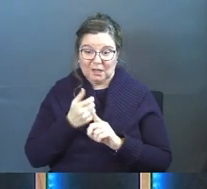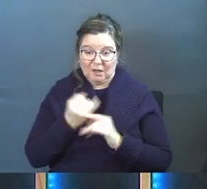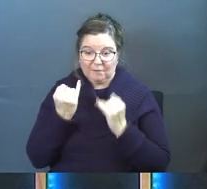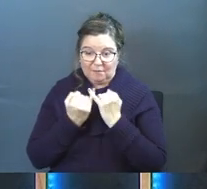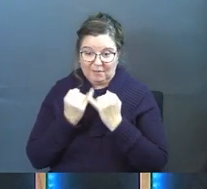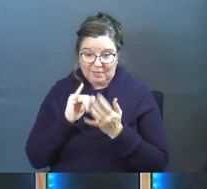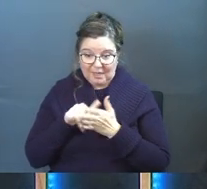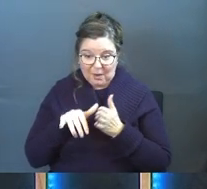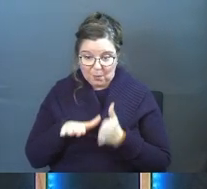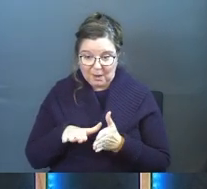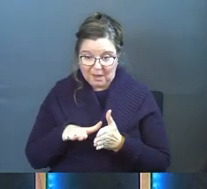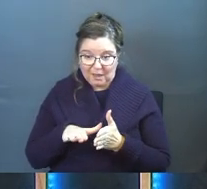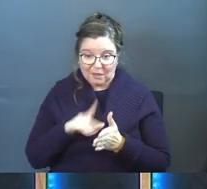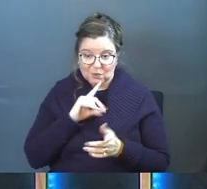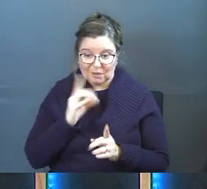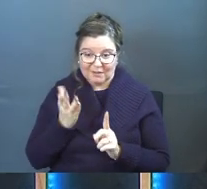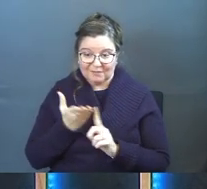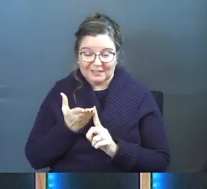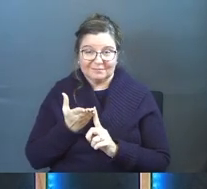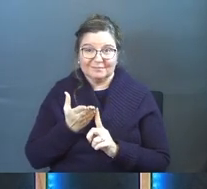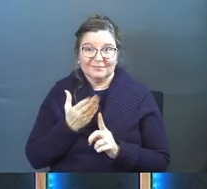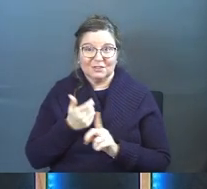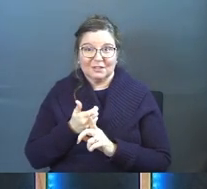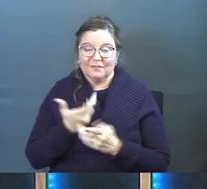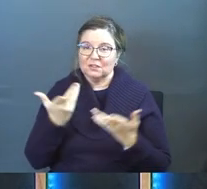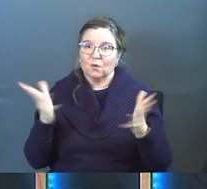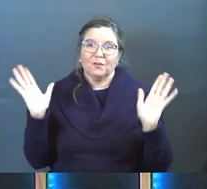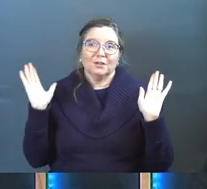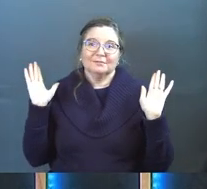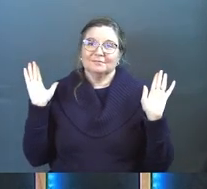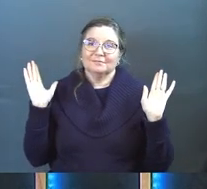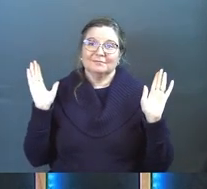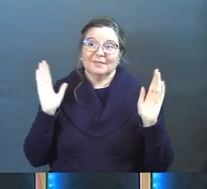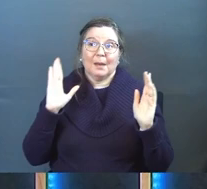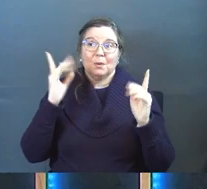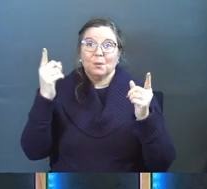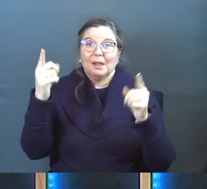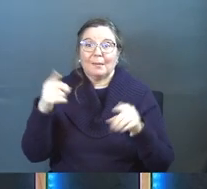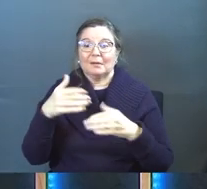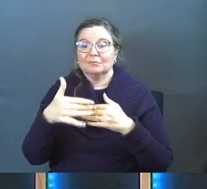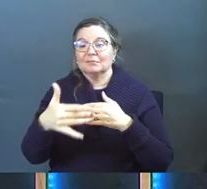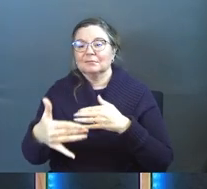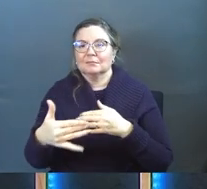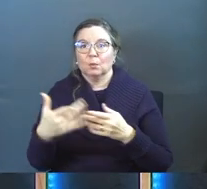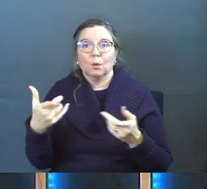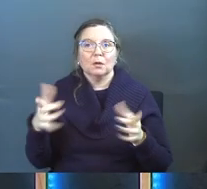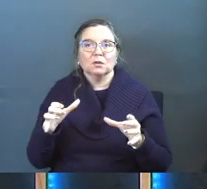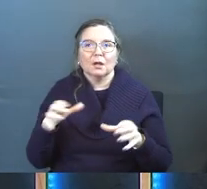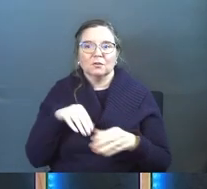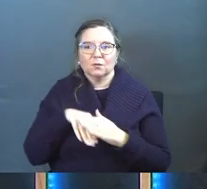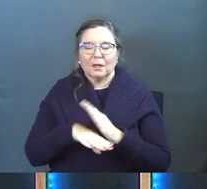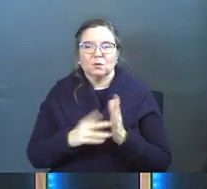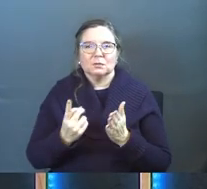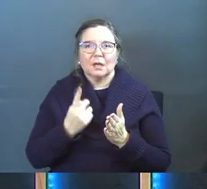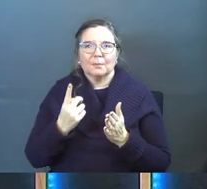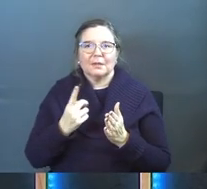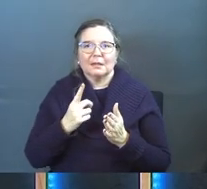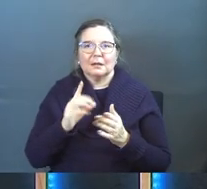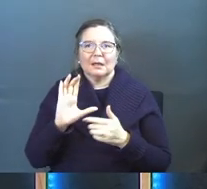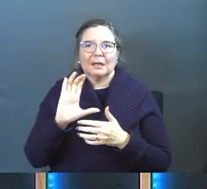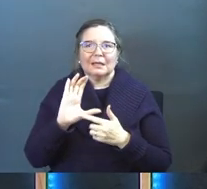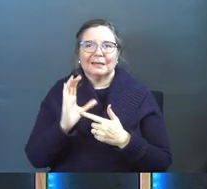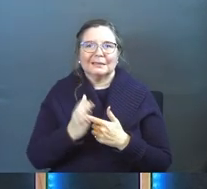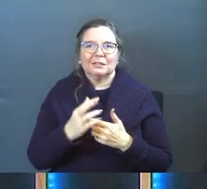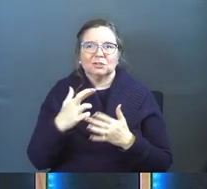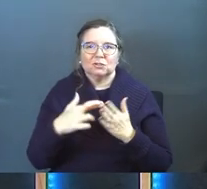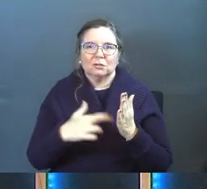that, it's over. It's just a matter of time. Because what you've done is you've entered into something